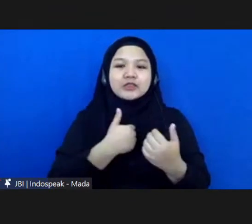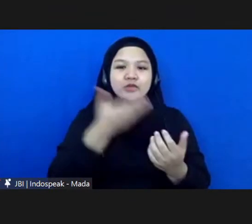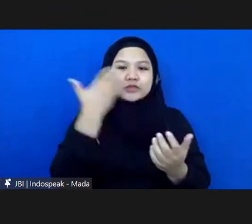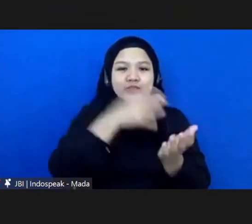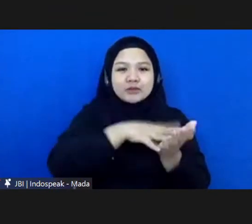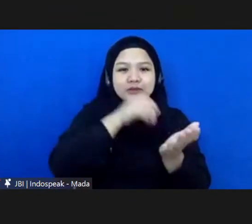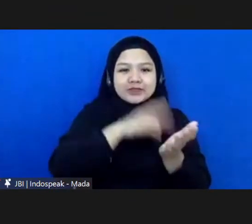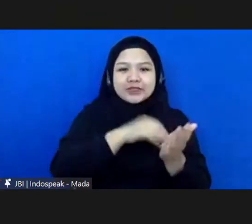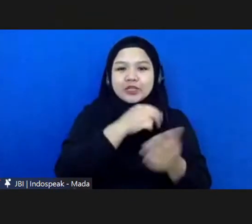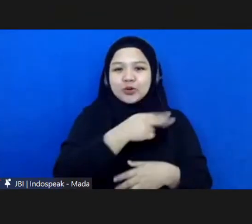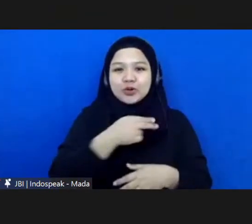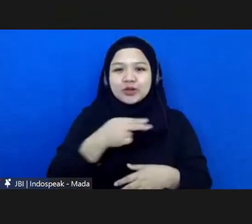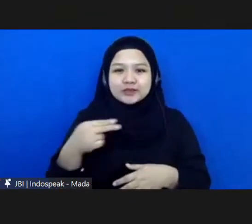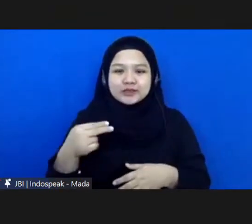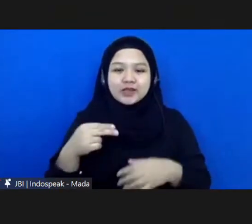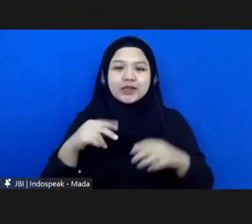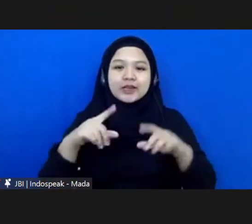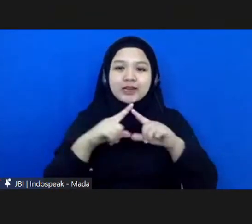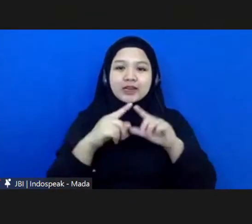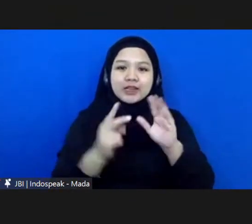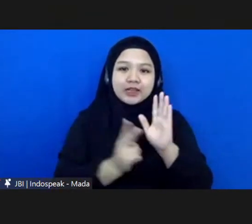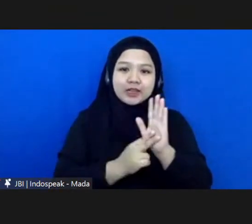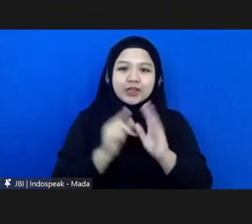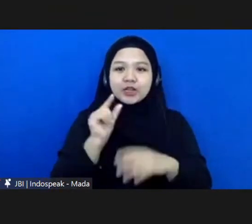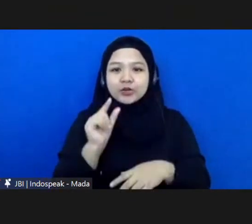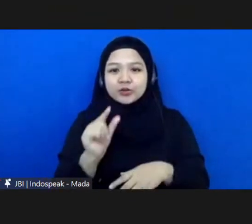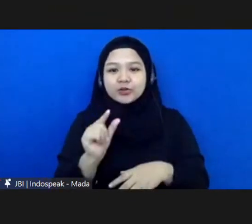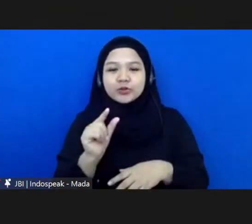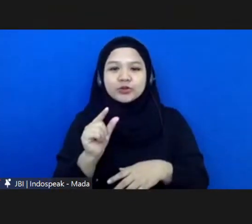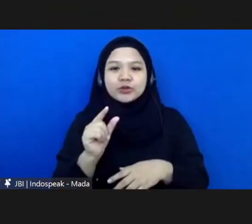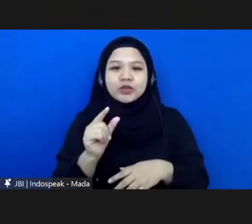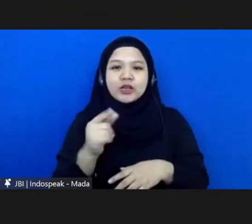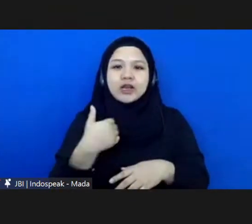at ANU and I've attended many